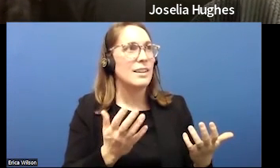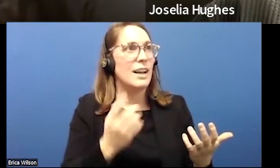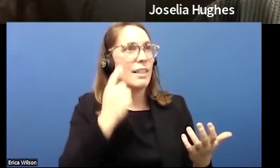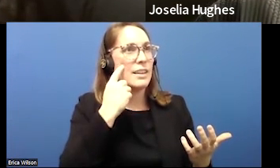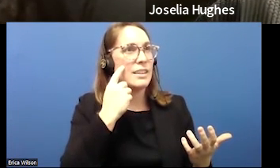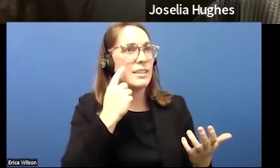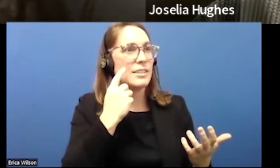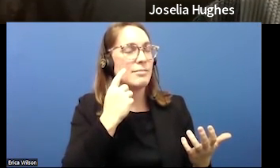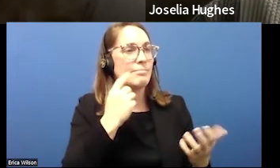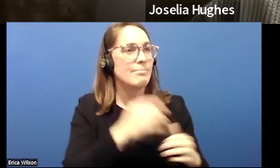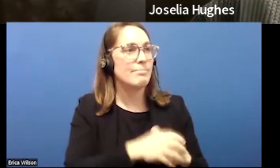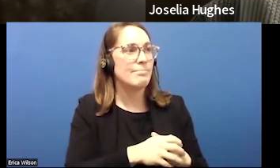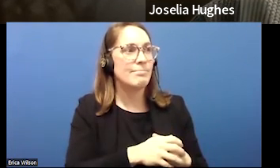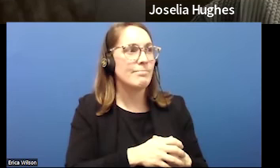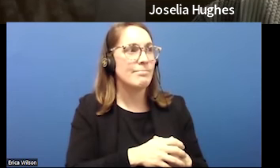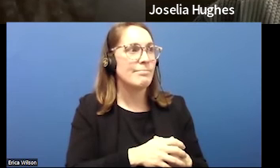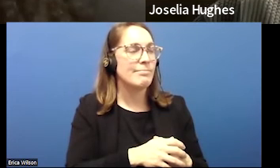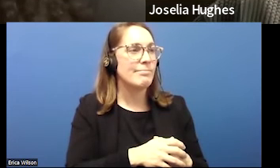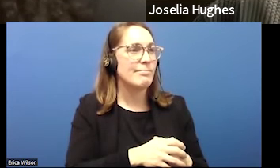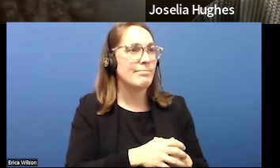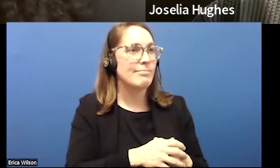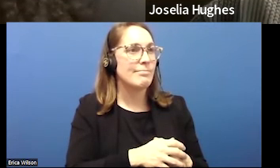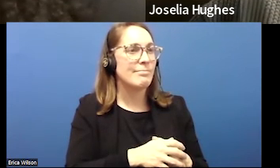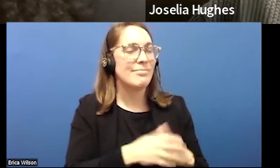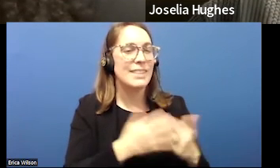And I think there's just so um